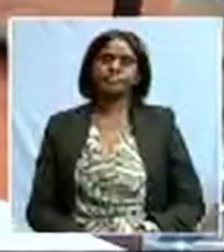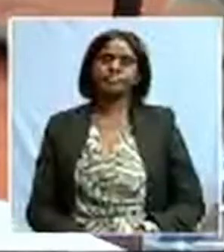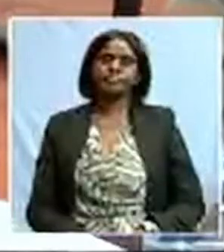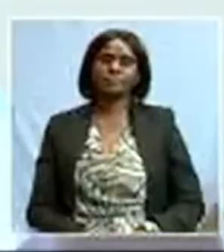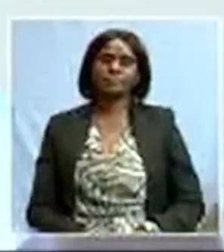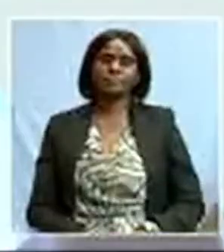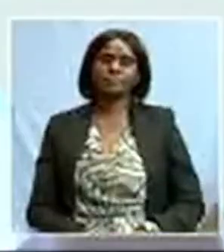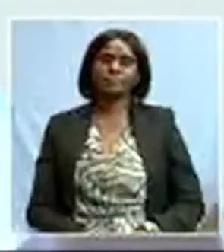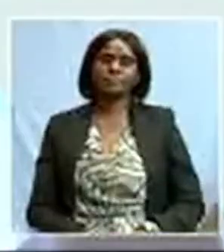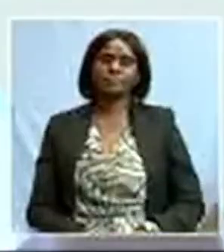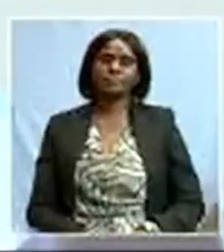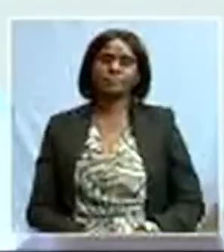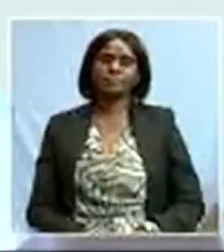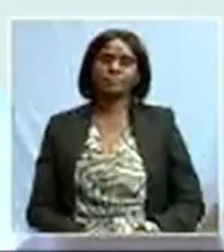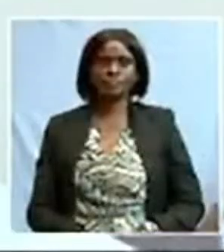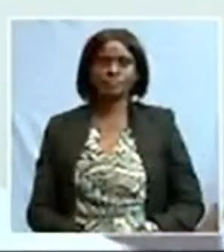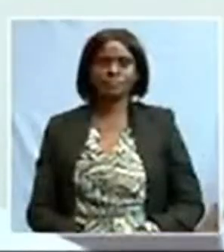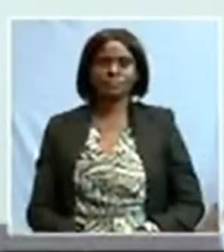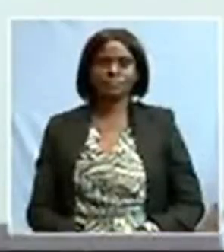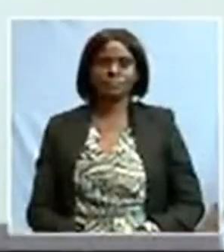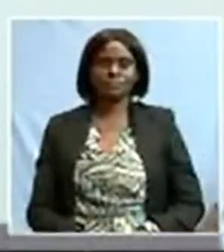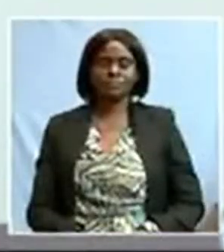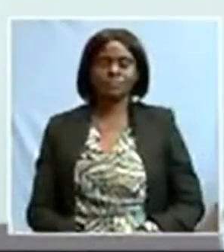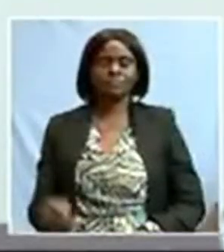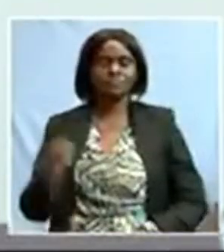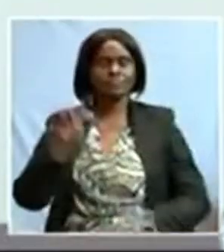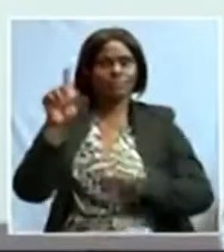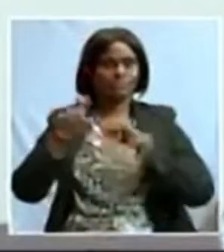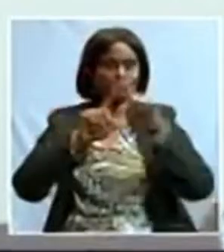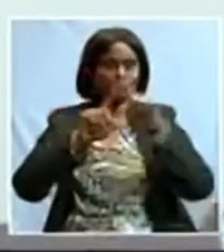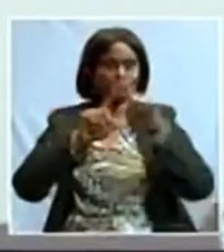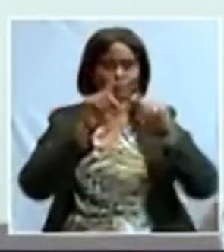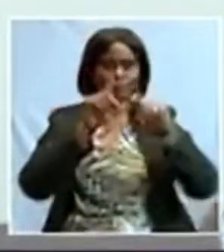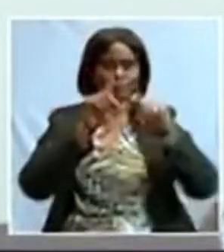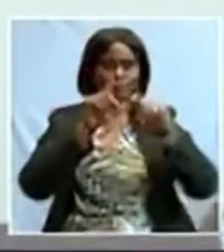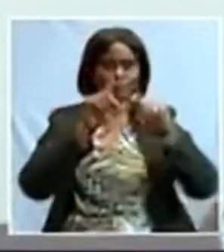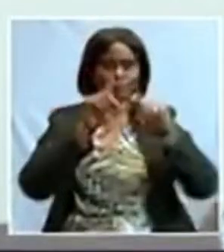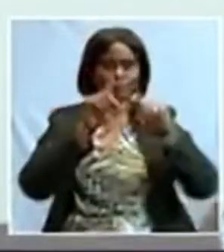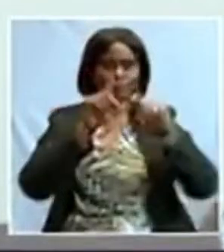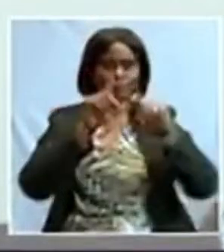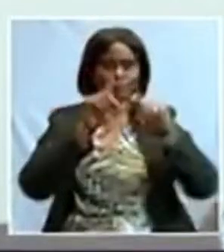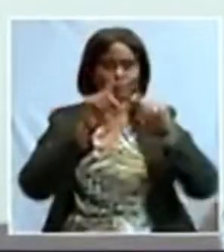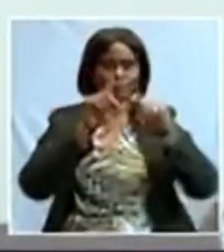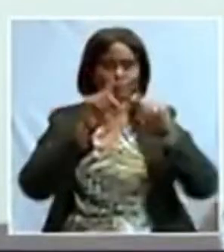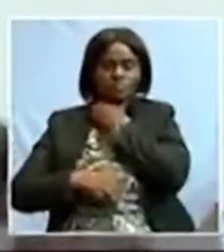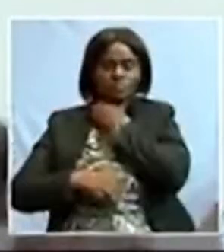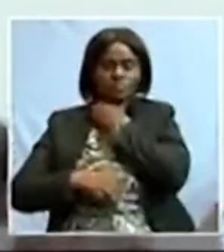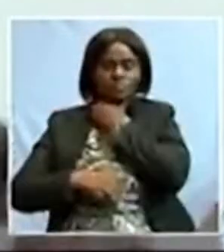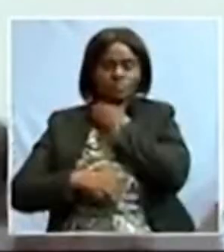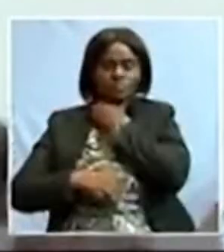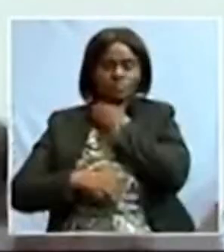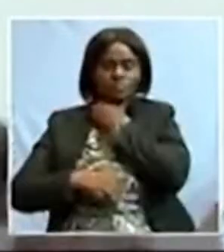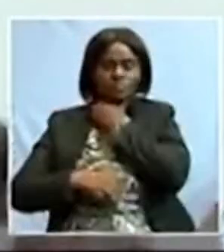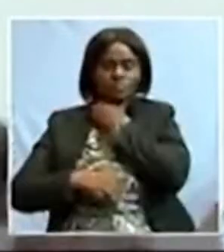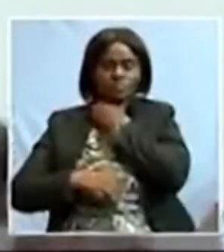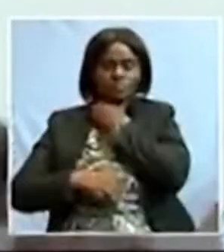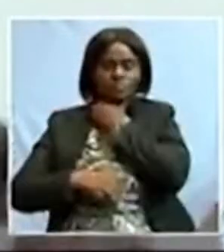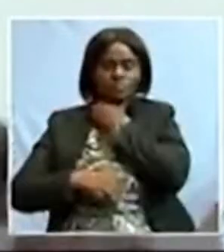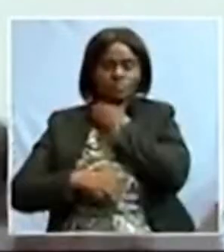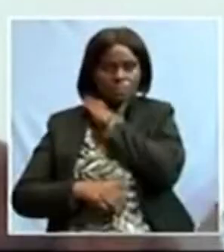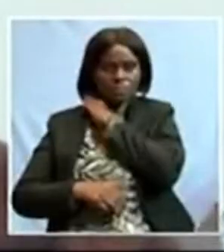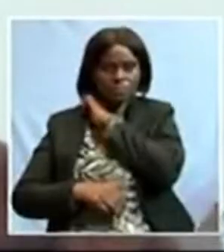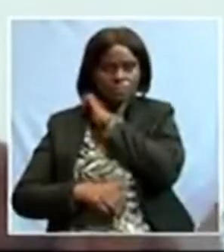Clerk. I now wish to invite the honorable members of the committee to raise points of